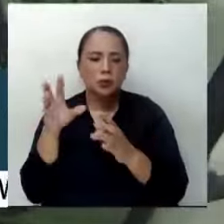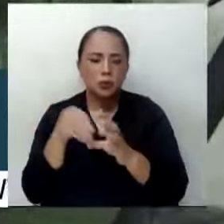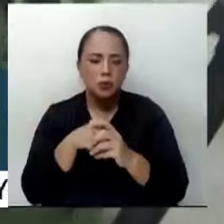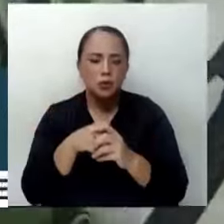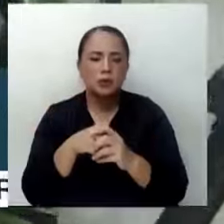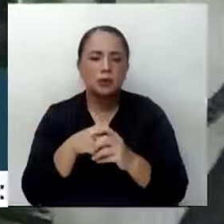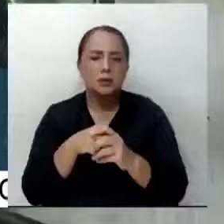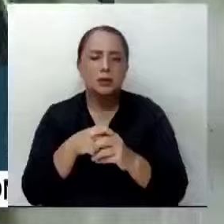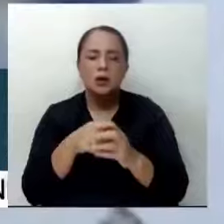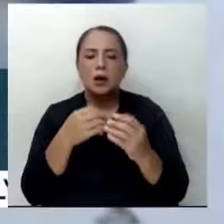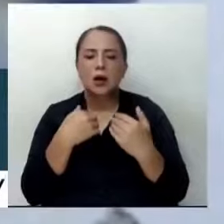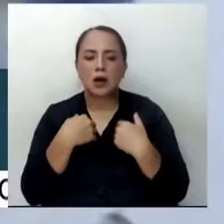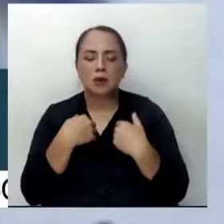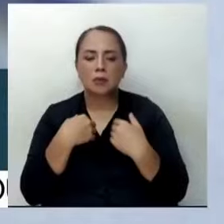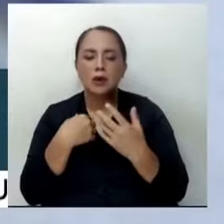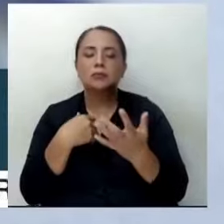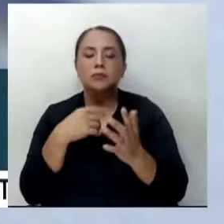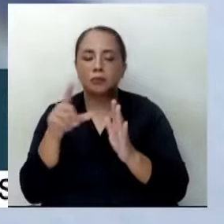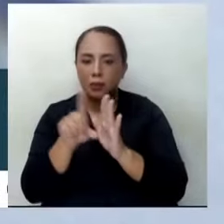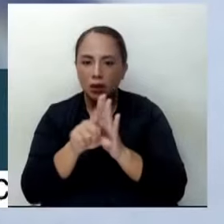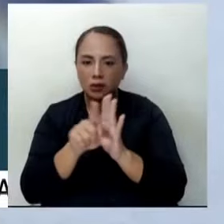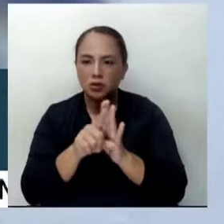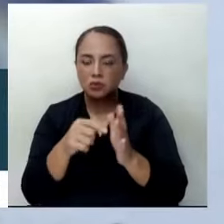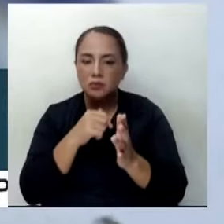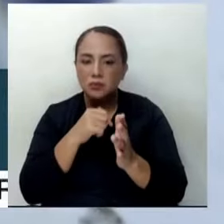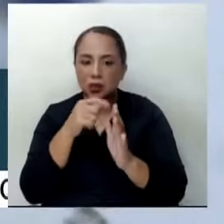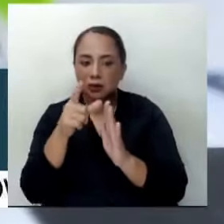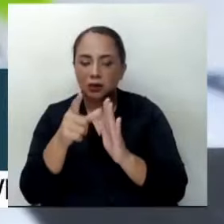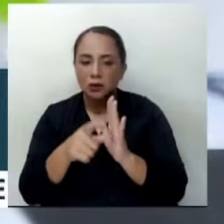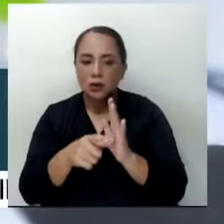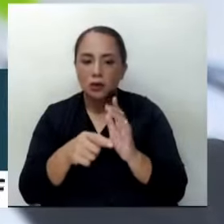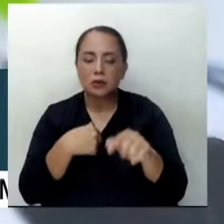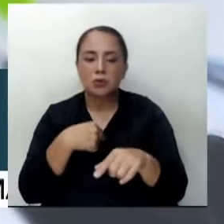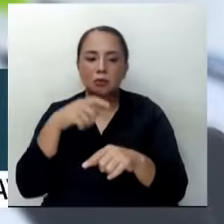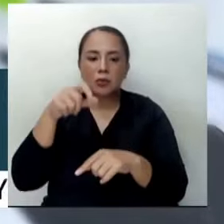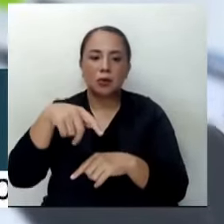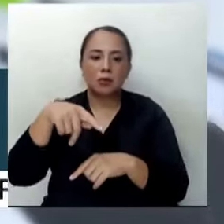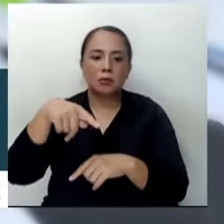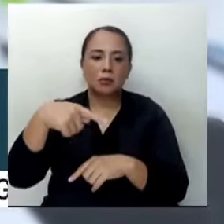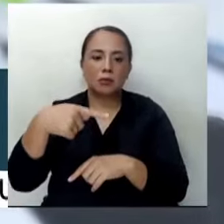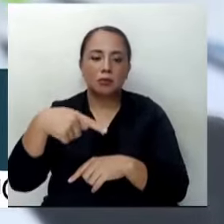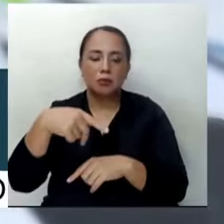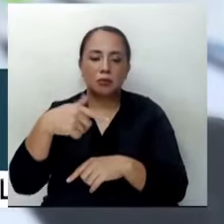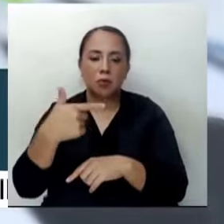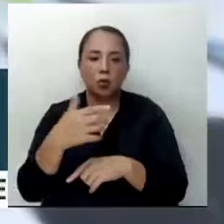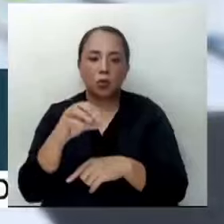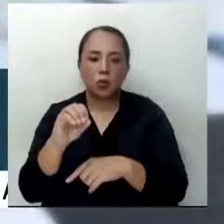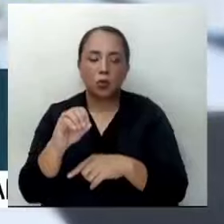activities should be banned, and those registered under PAGCOR should be strictly regulated.